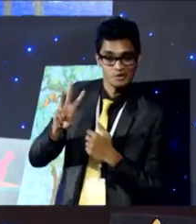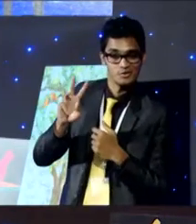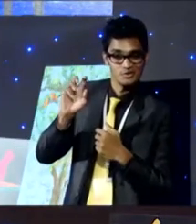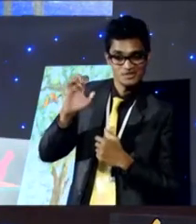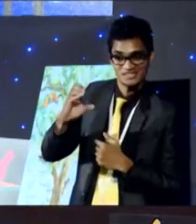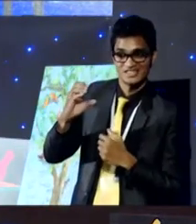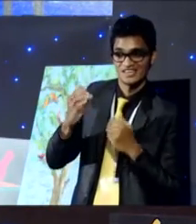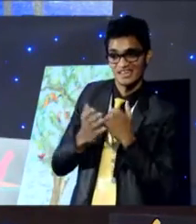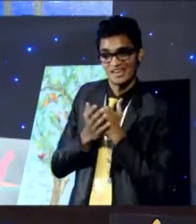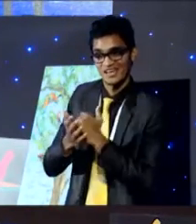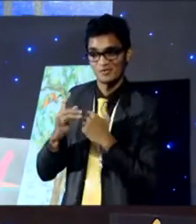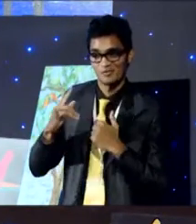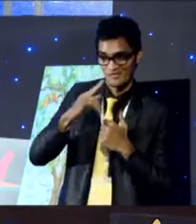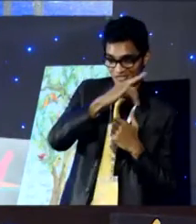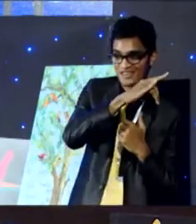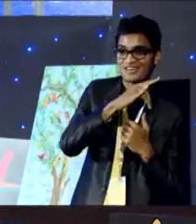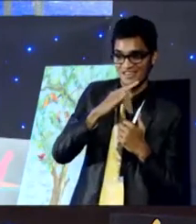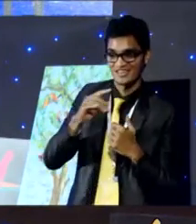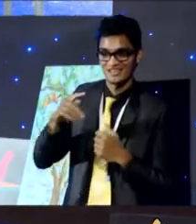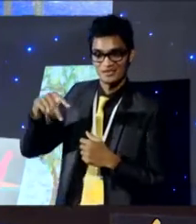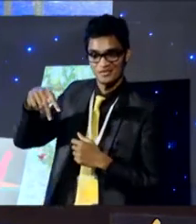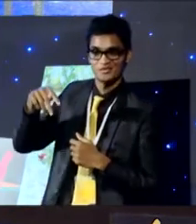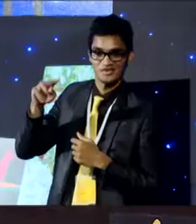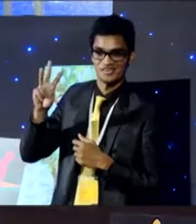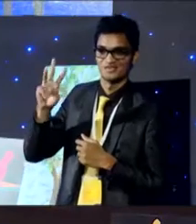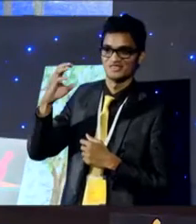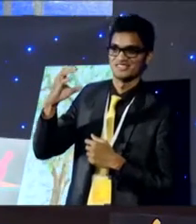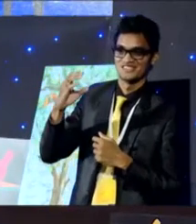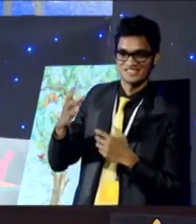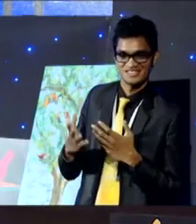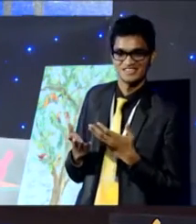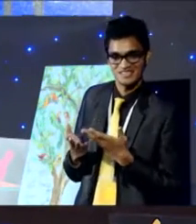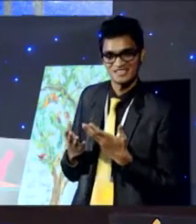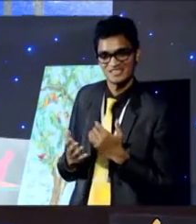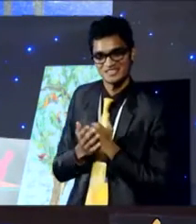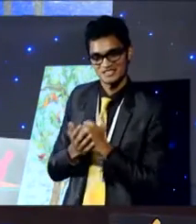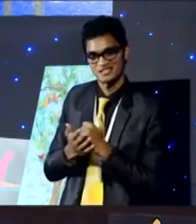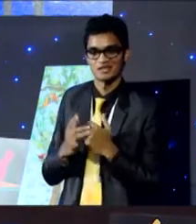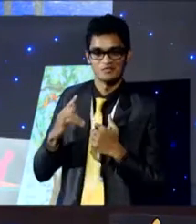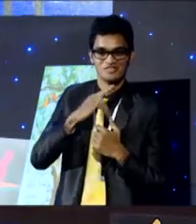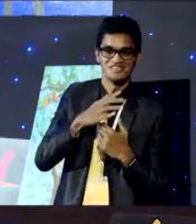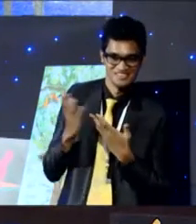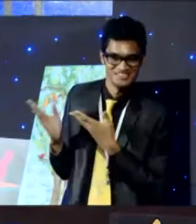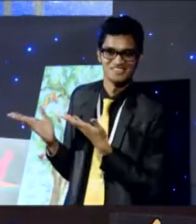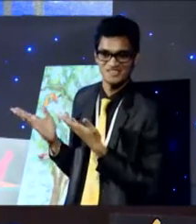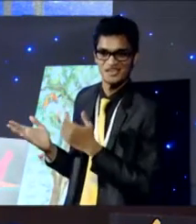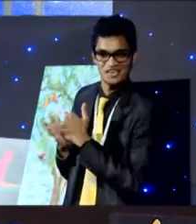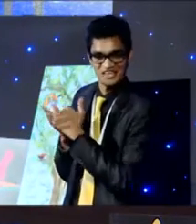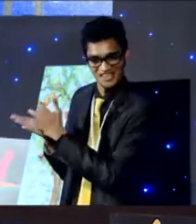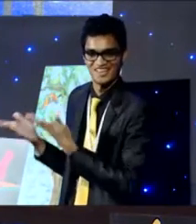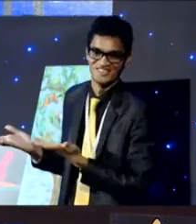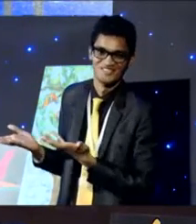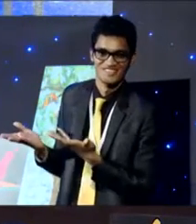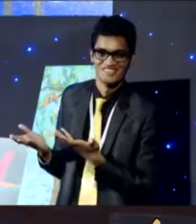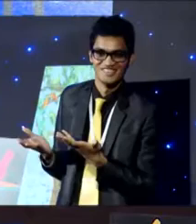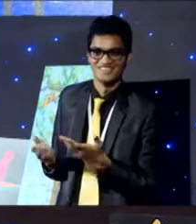the story is, there, it's a long story. I'll give it a trailer, so at least Feroz sir can invite me next year to give